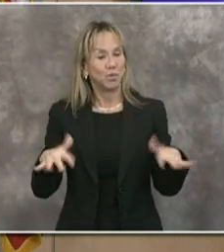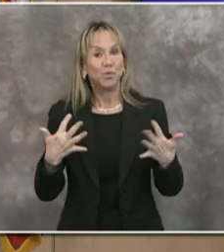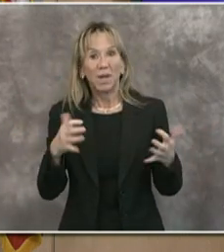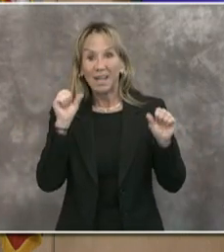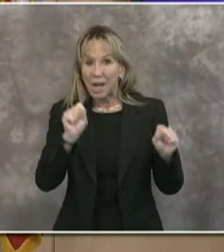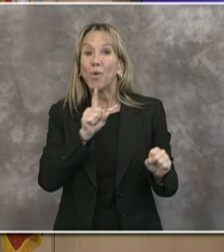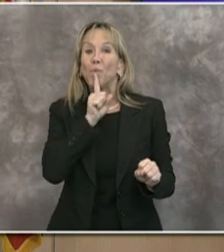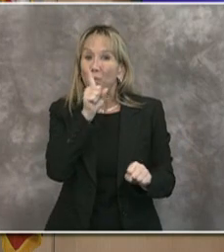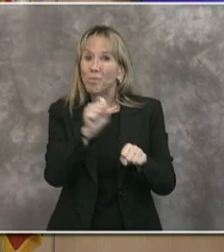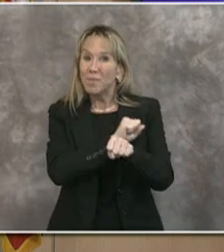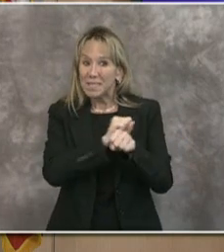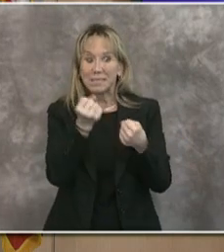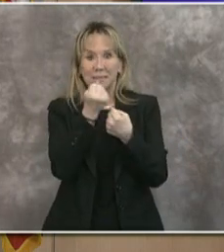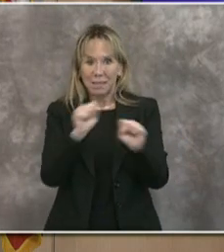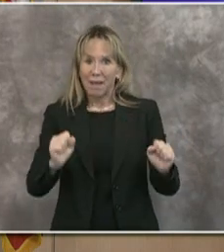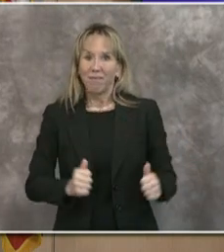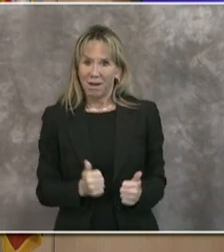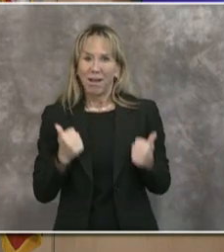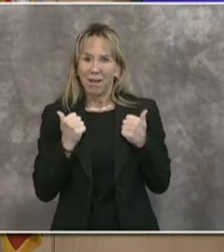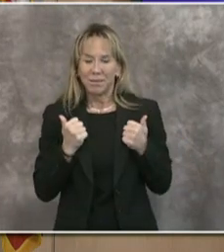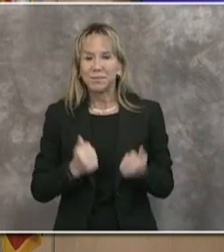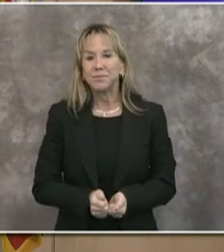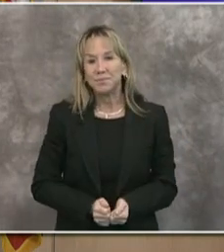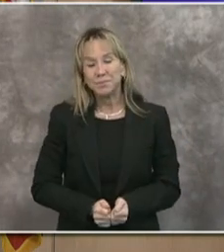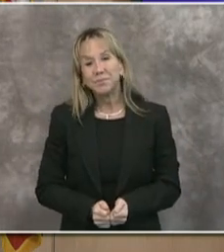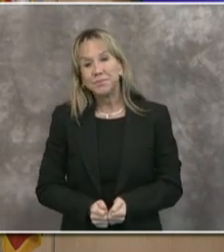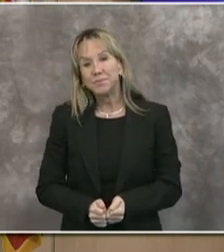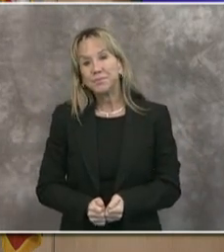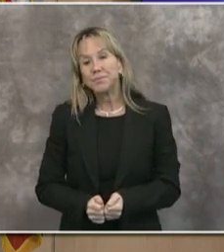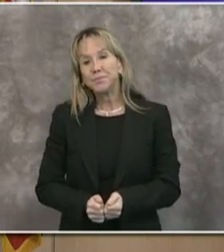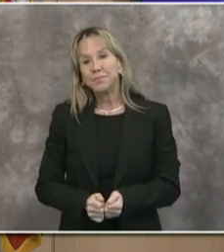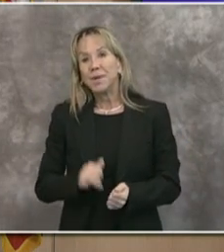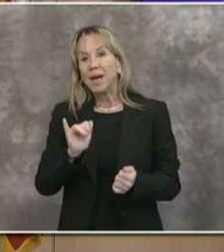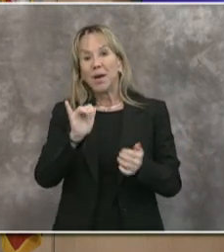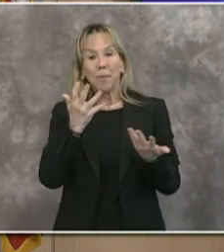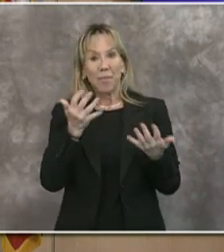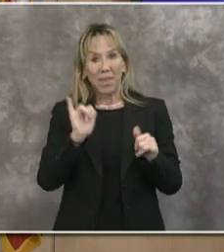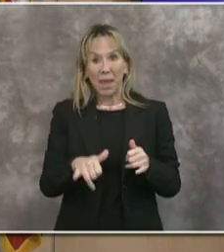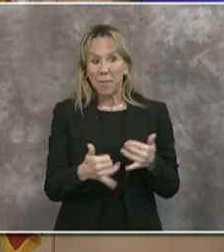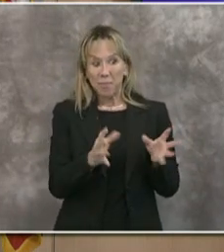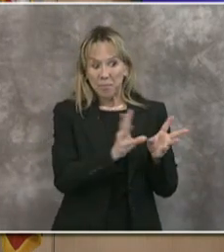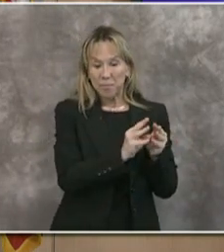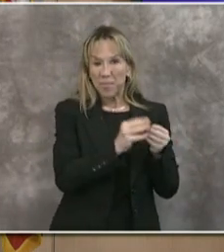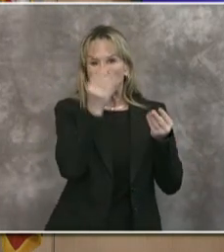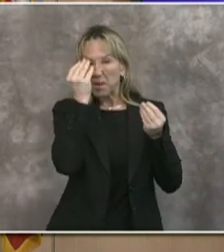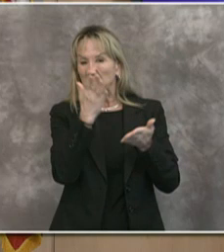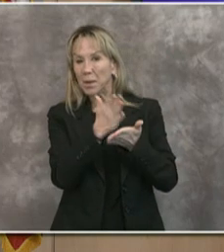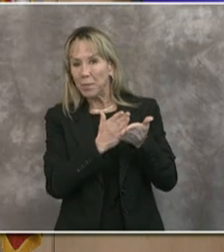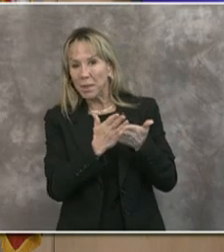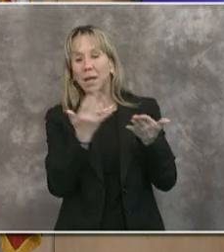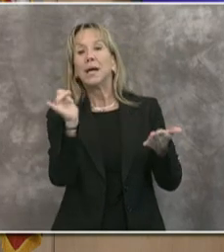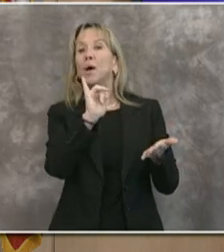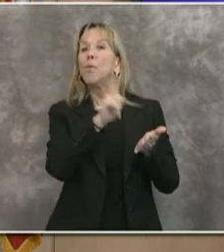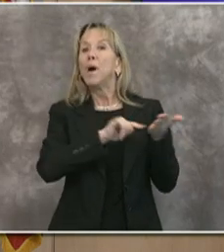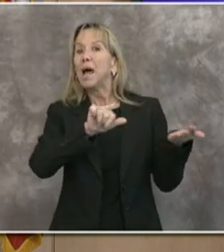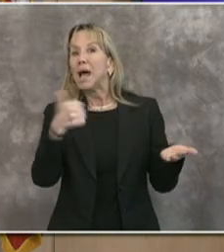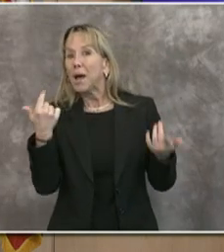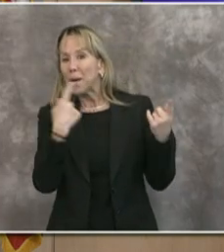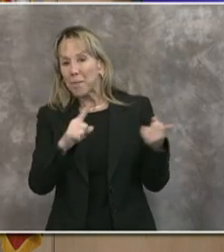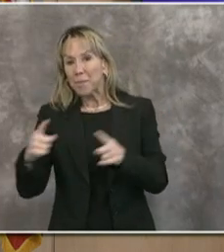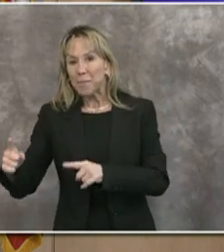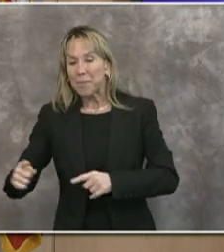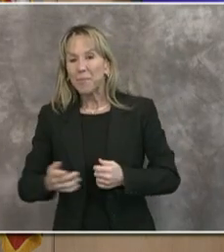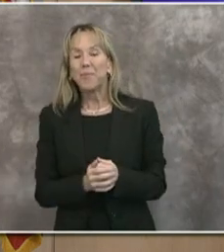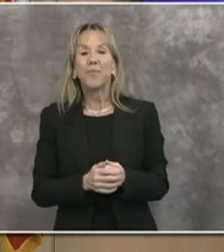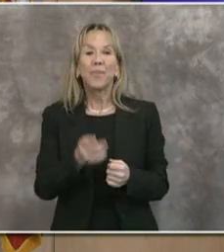can save lives. That's not all that happened this morning, as today we saw the opening of